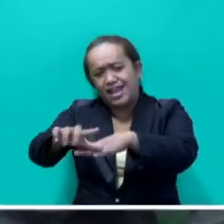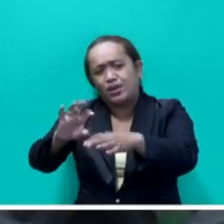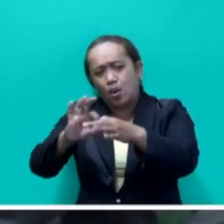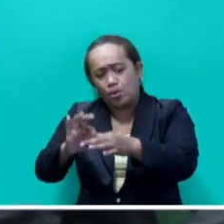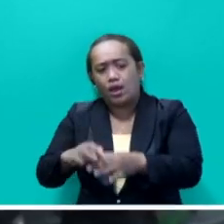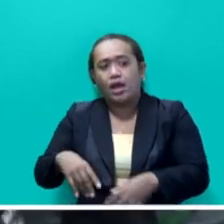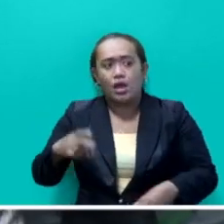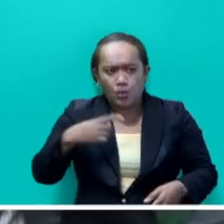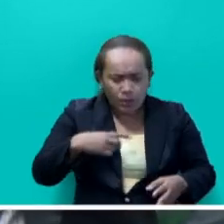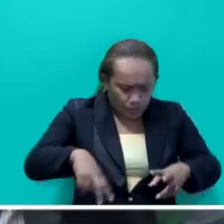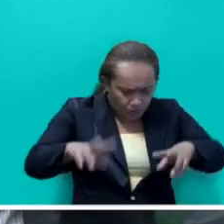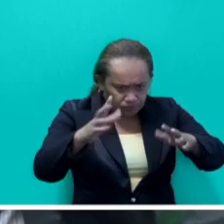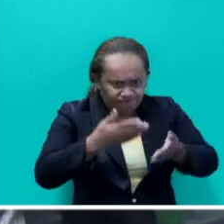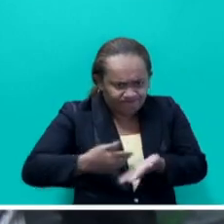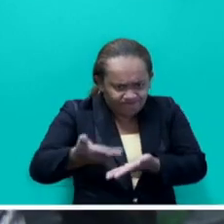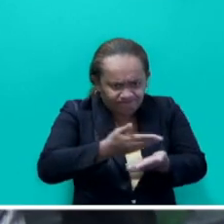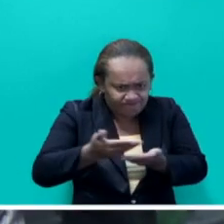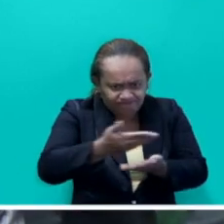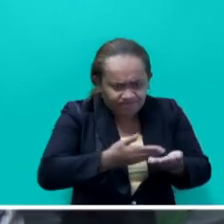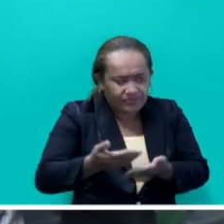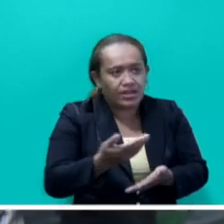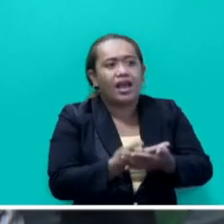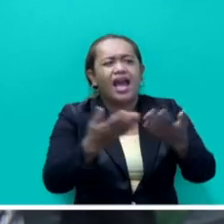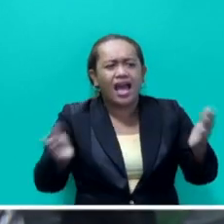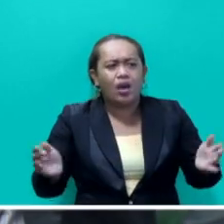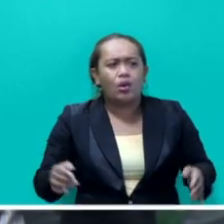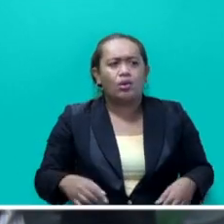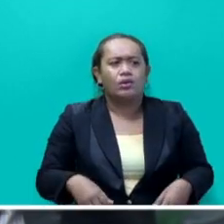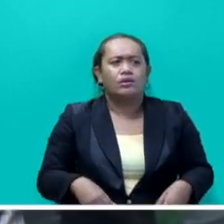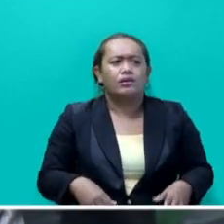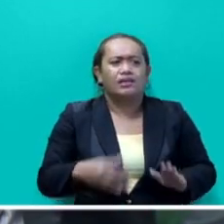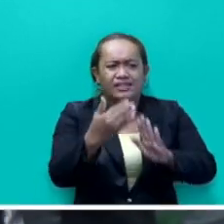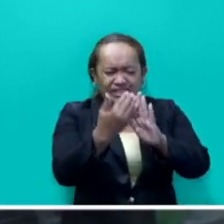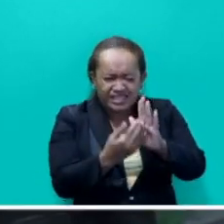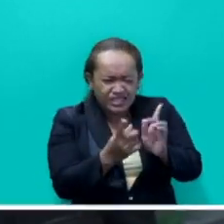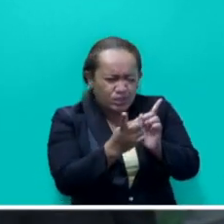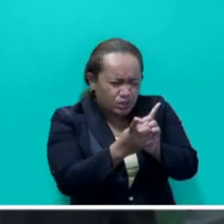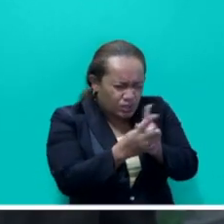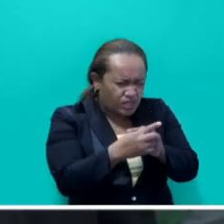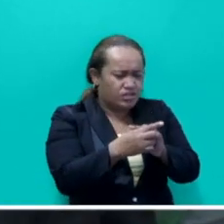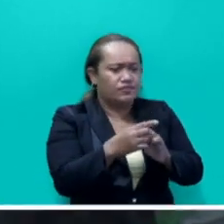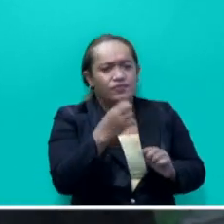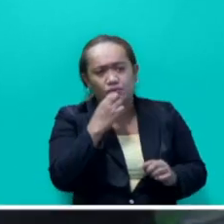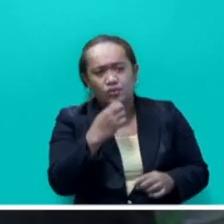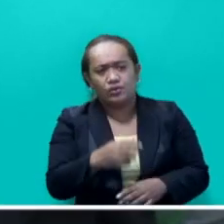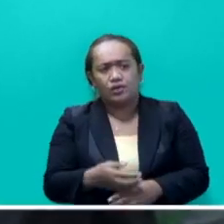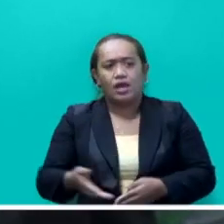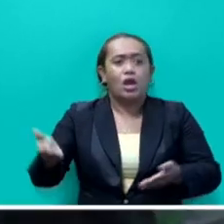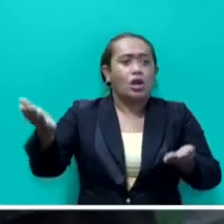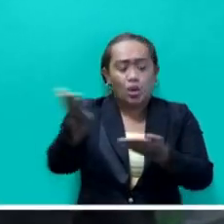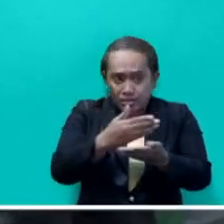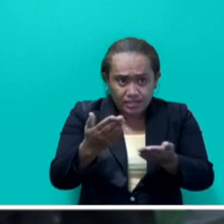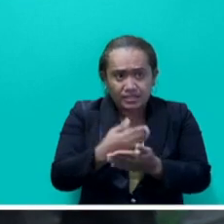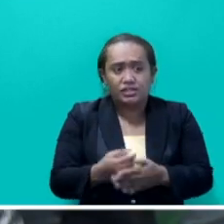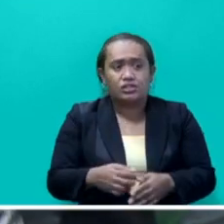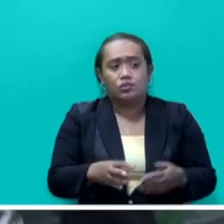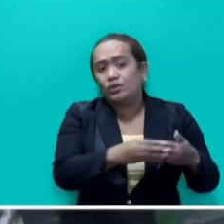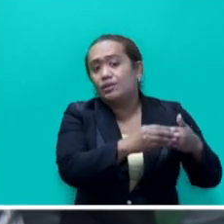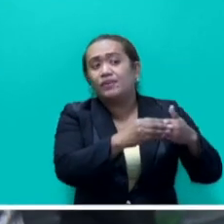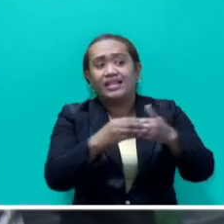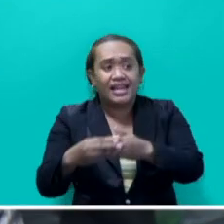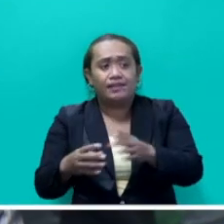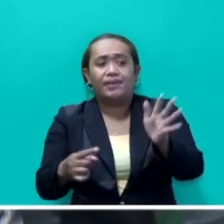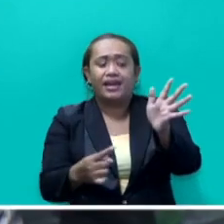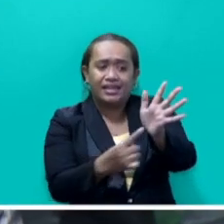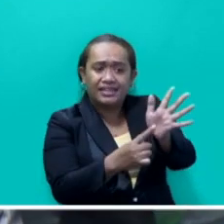look at the consultations, because it's only a minor amendment. And I've said, Mr. Speaker, sir, the consultation will have to be led by